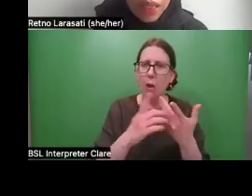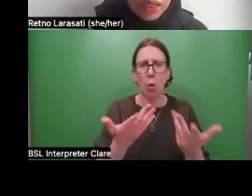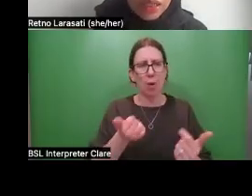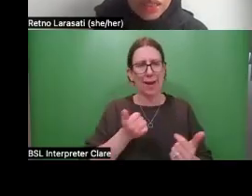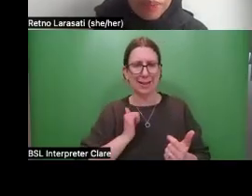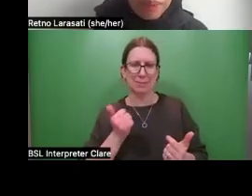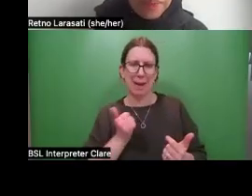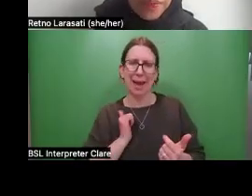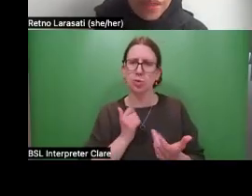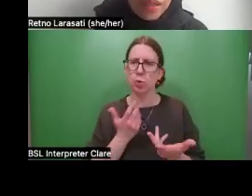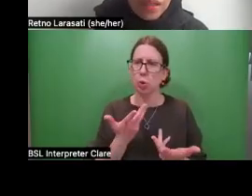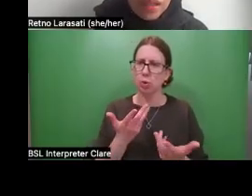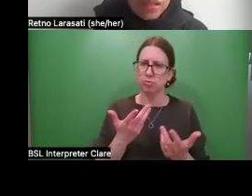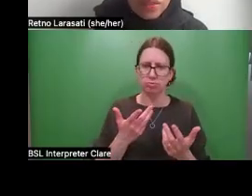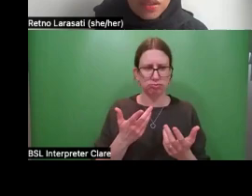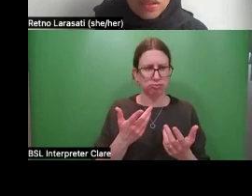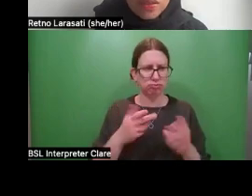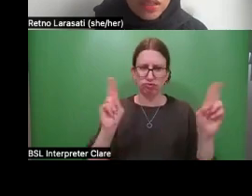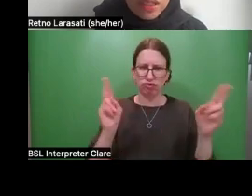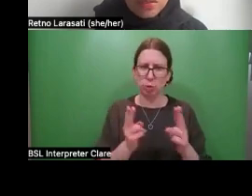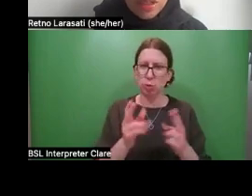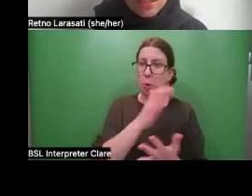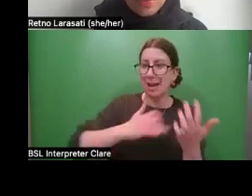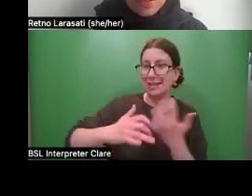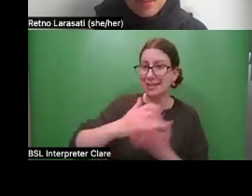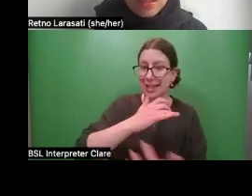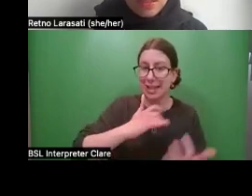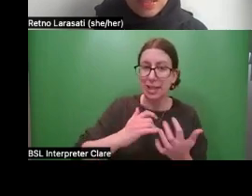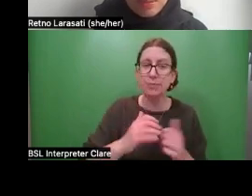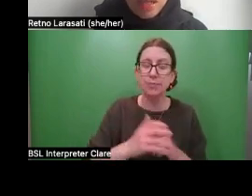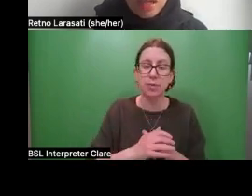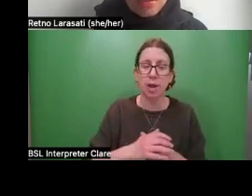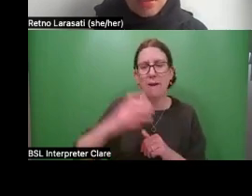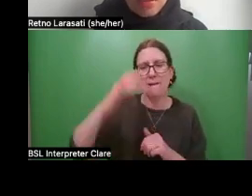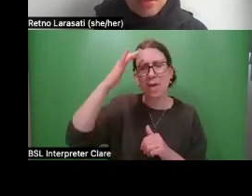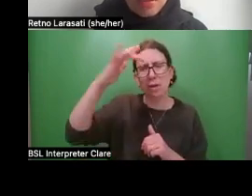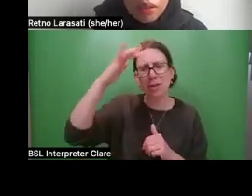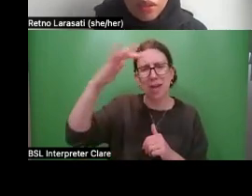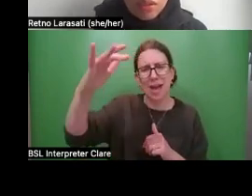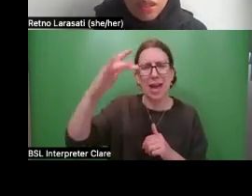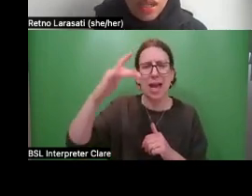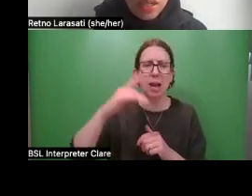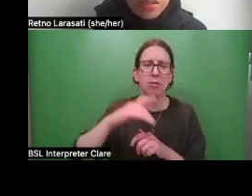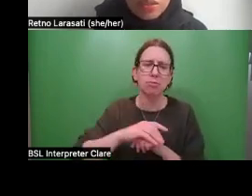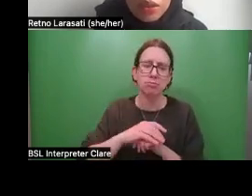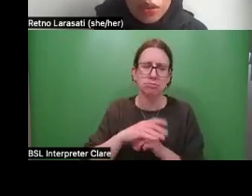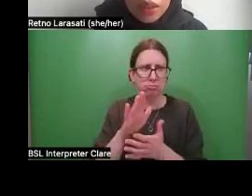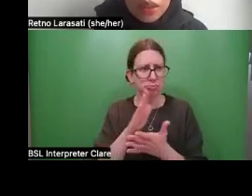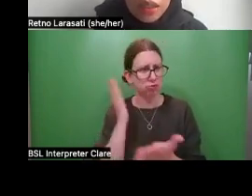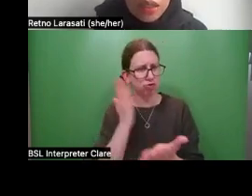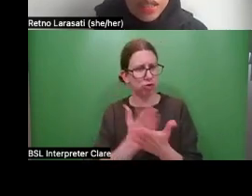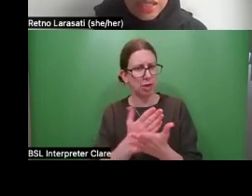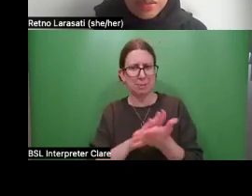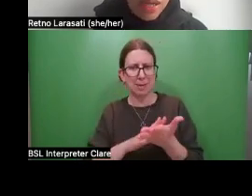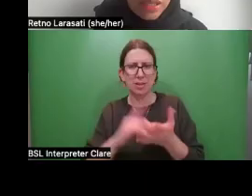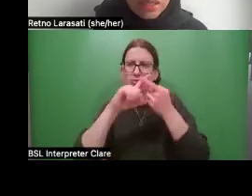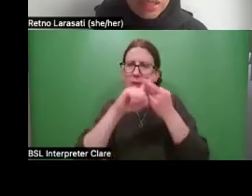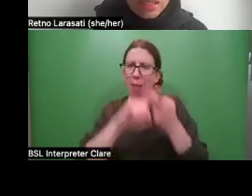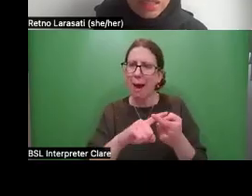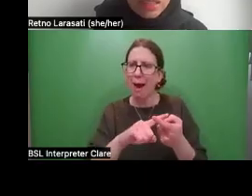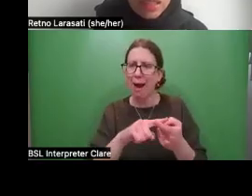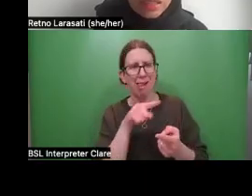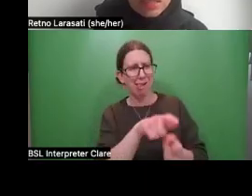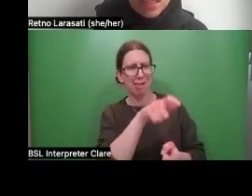reduce complexity. Philosophically, trust is fundamentally about reliance on another's goodwill, as